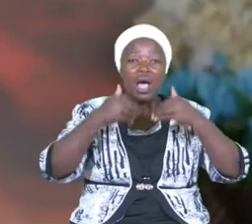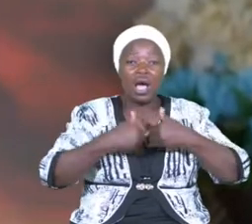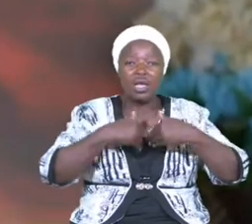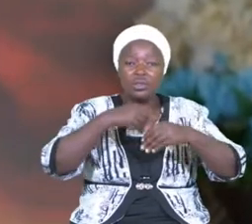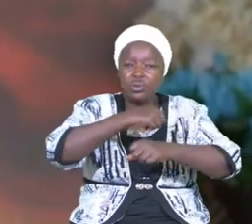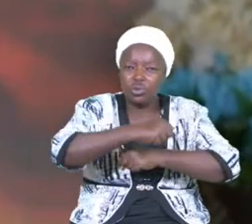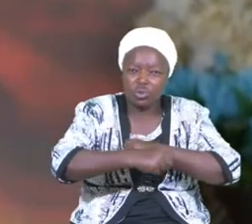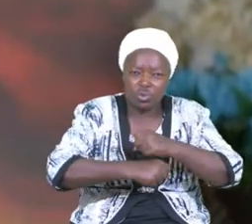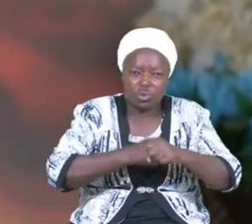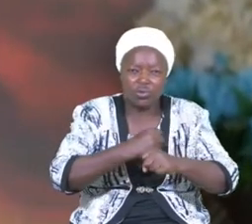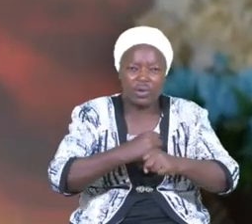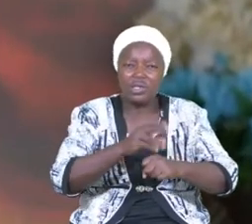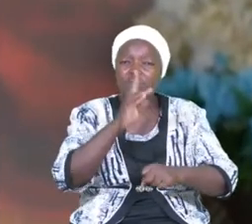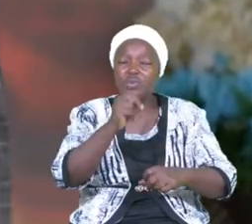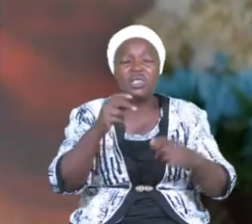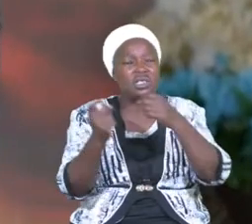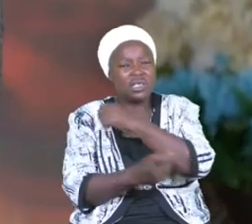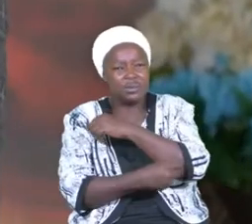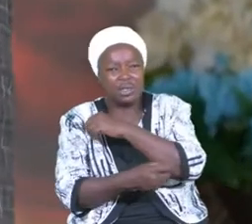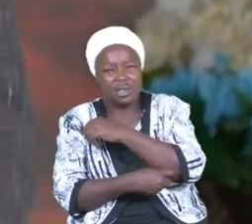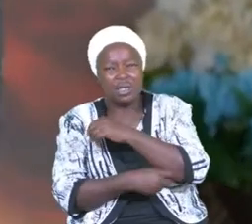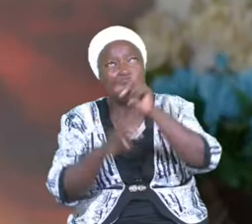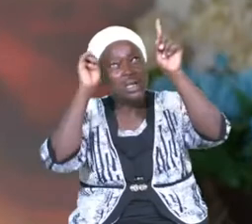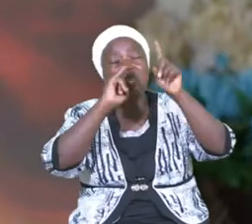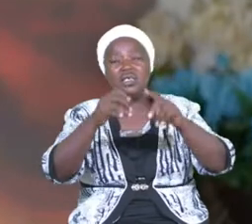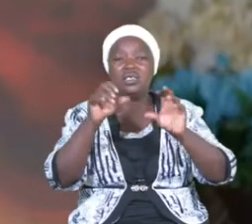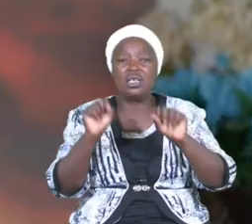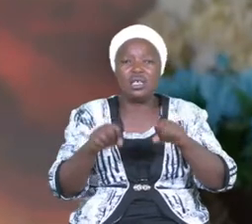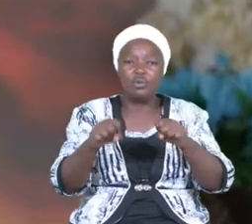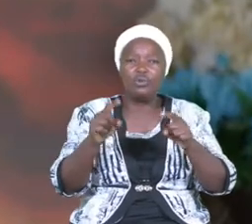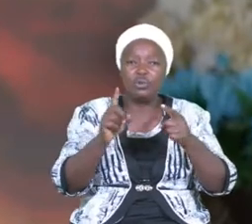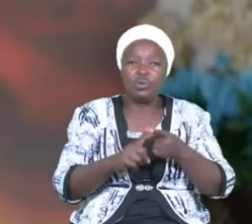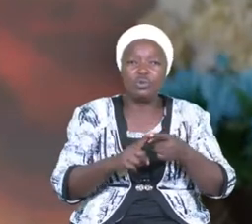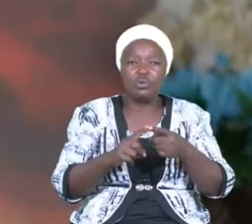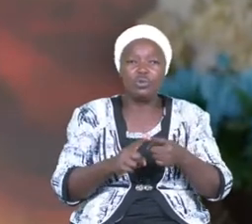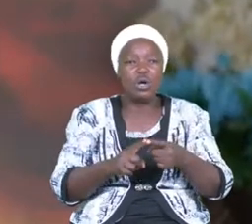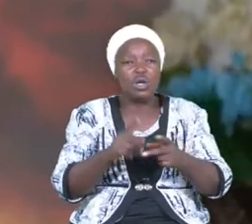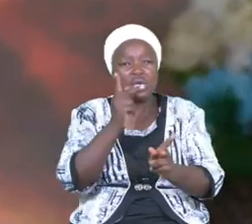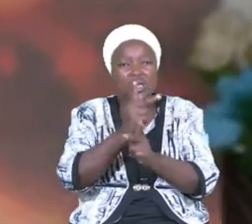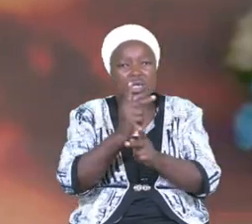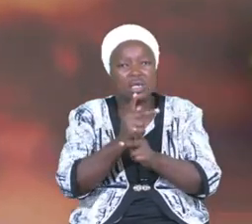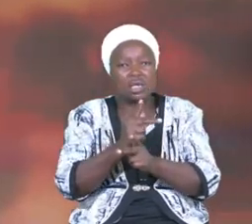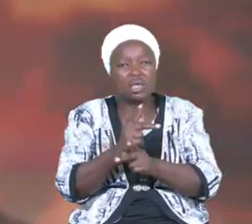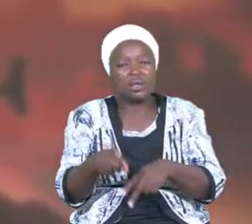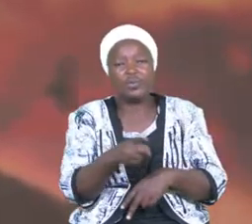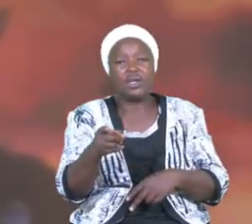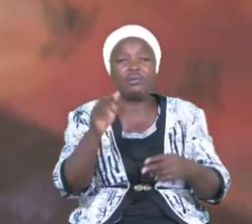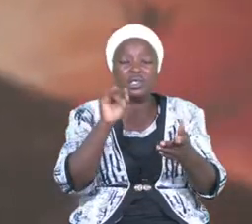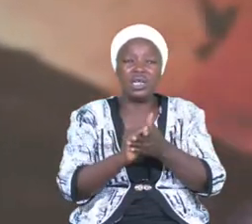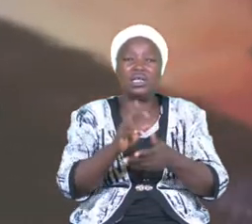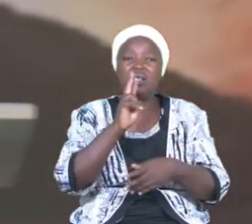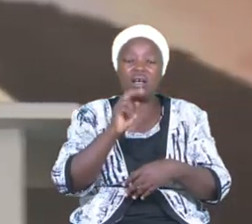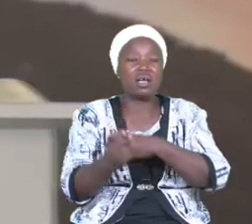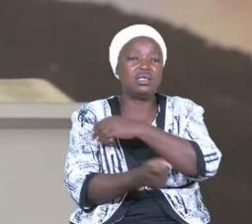being tempted, he is able to succor them that are tempted. He